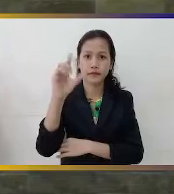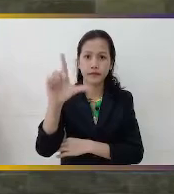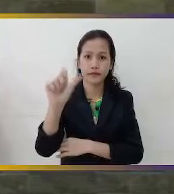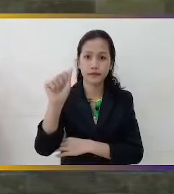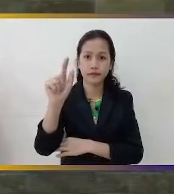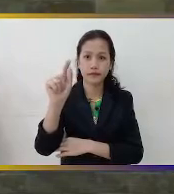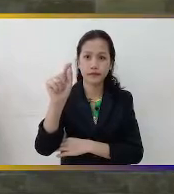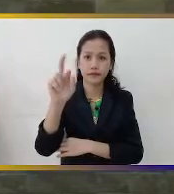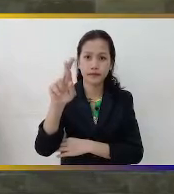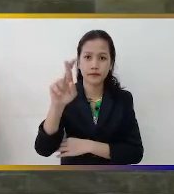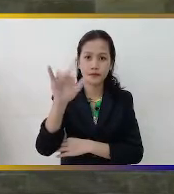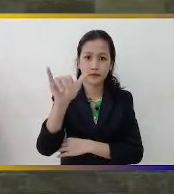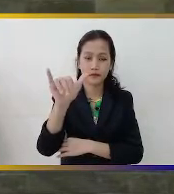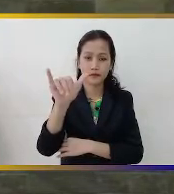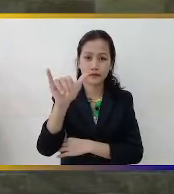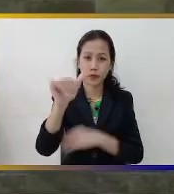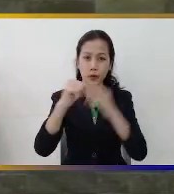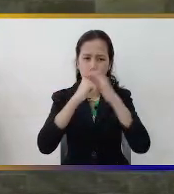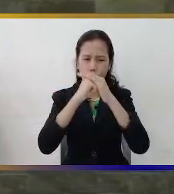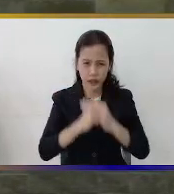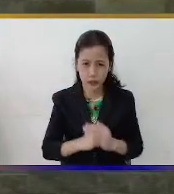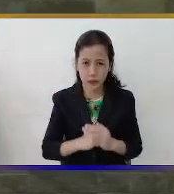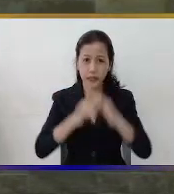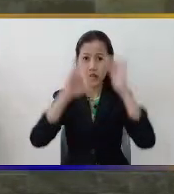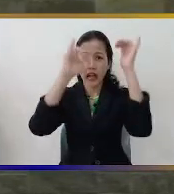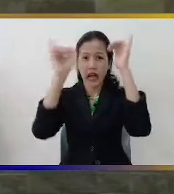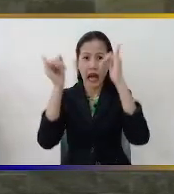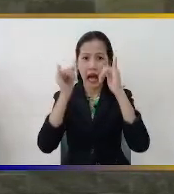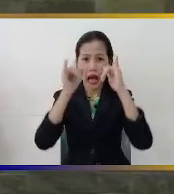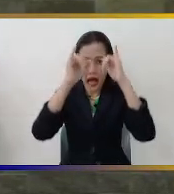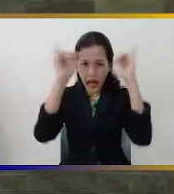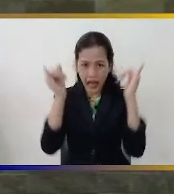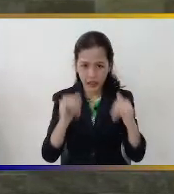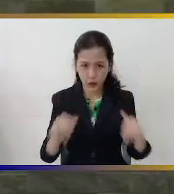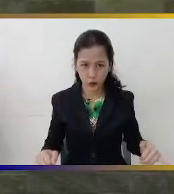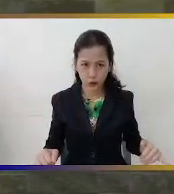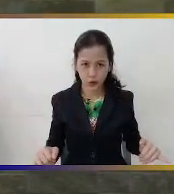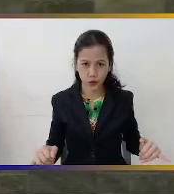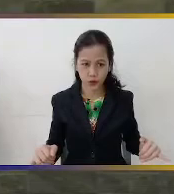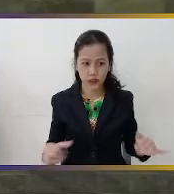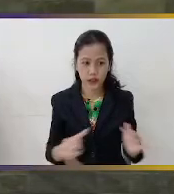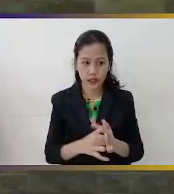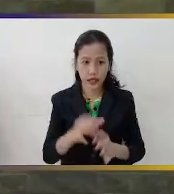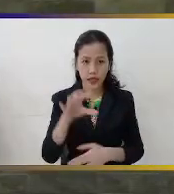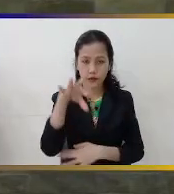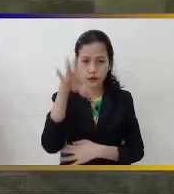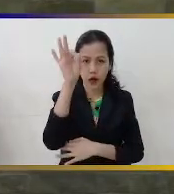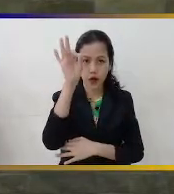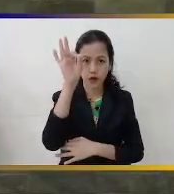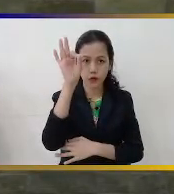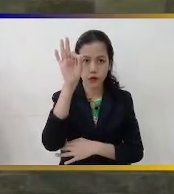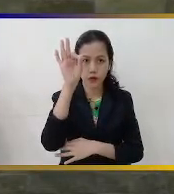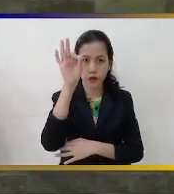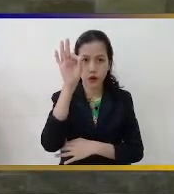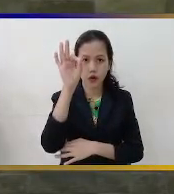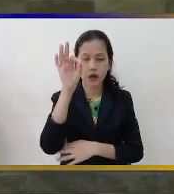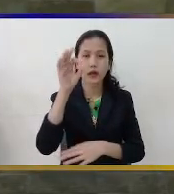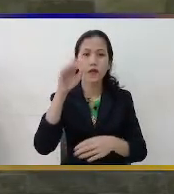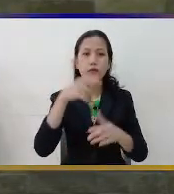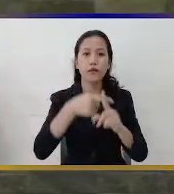number one is idolatry. Yan po ay mababasa po natin from chapter number 1 verse number